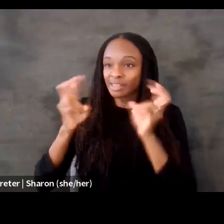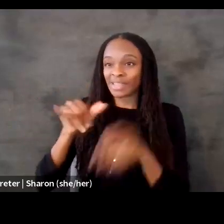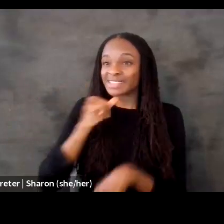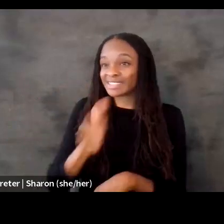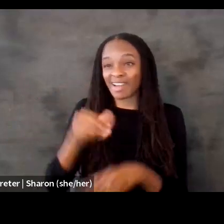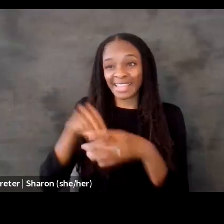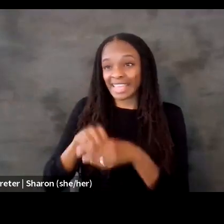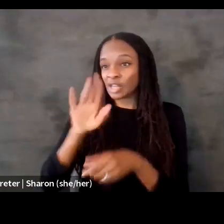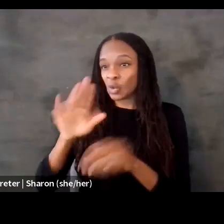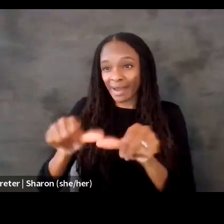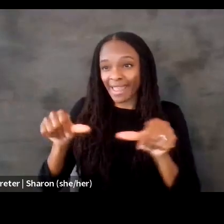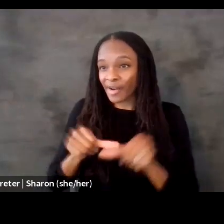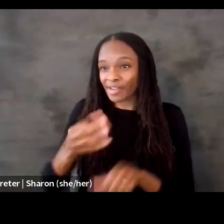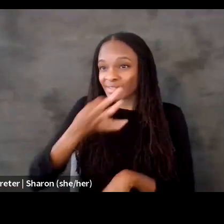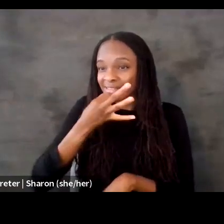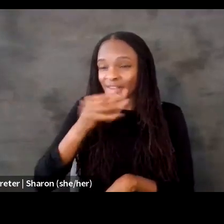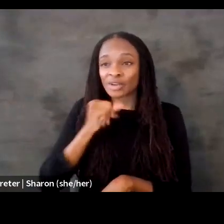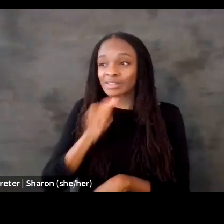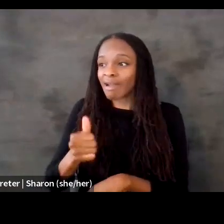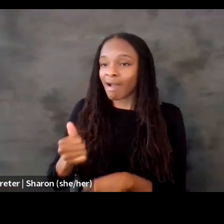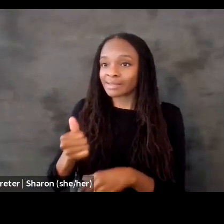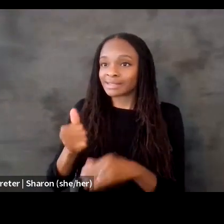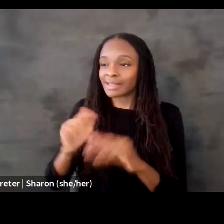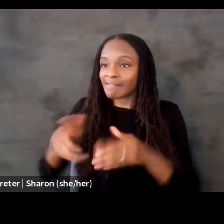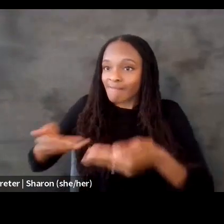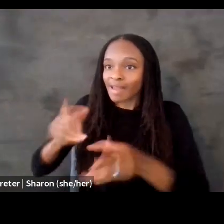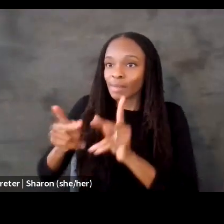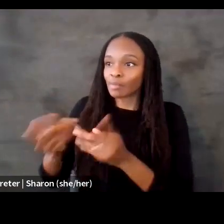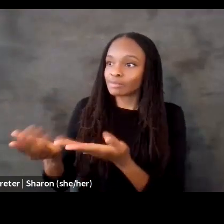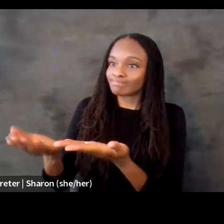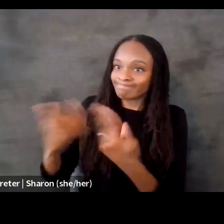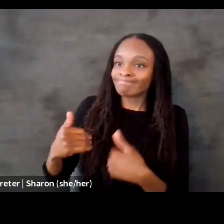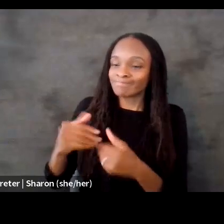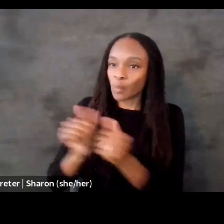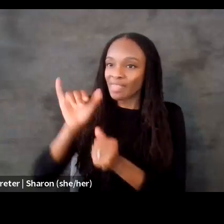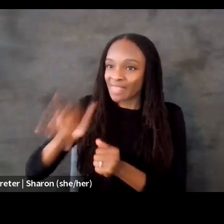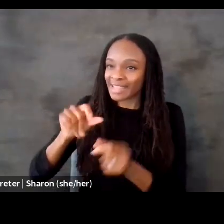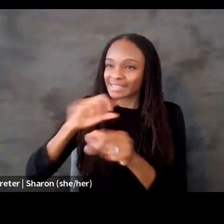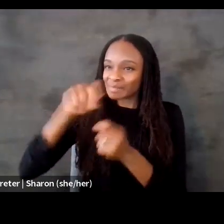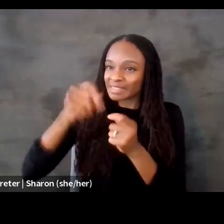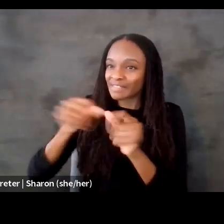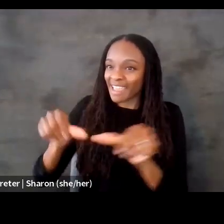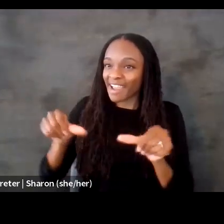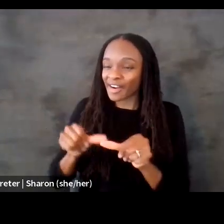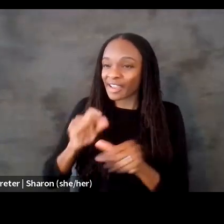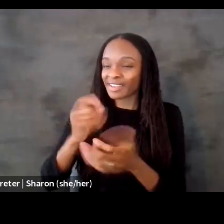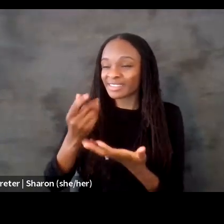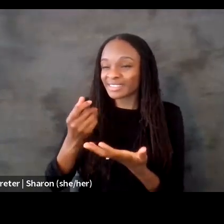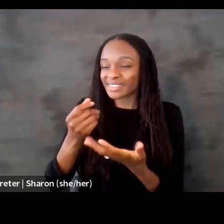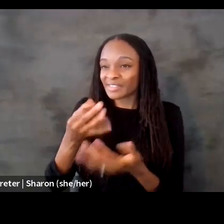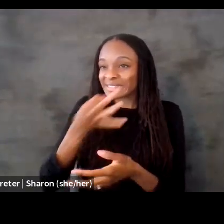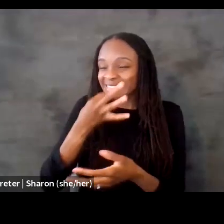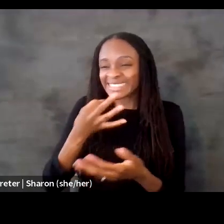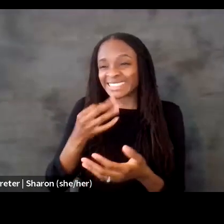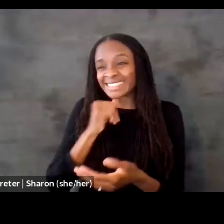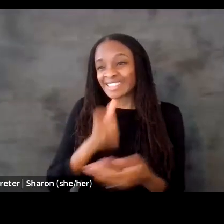of expertise and you're not bringing in people who have that area of expertise, then it can be a bit irresponsible, right? If I